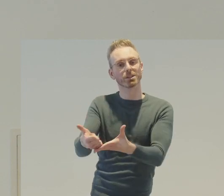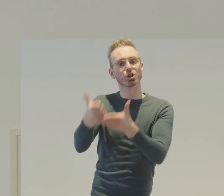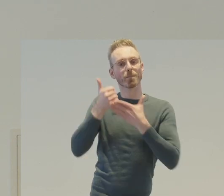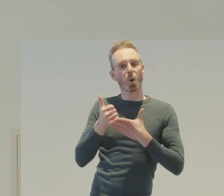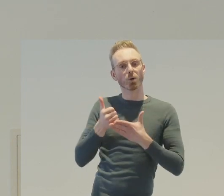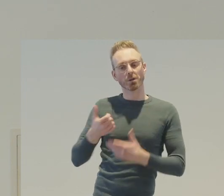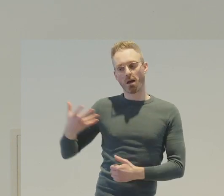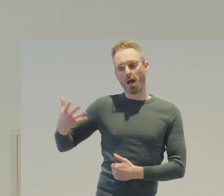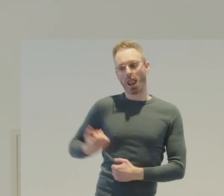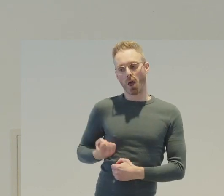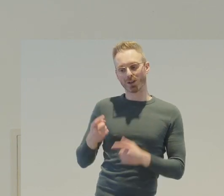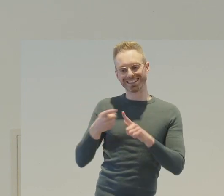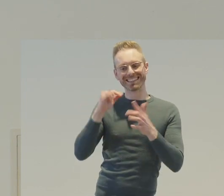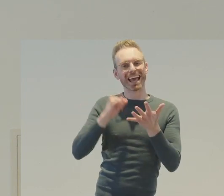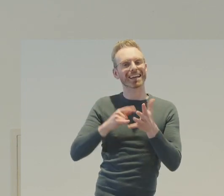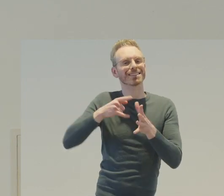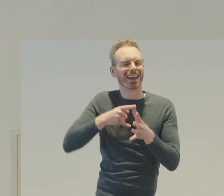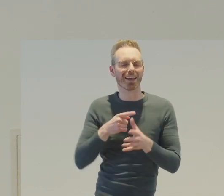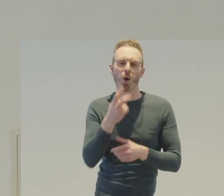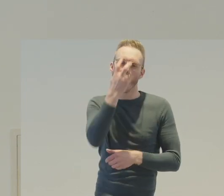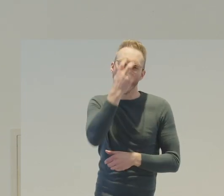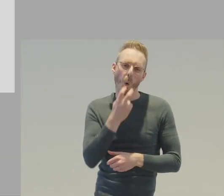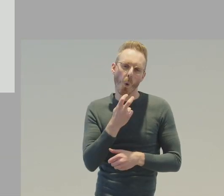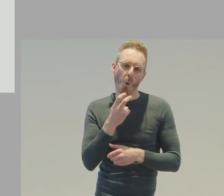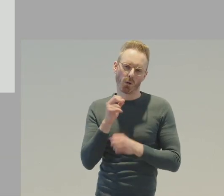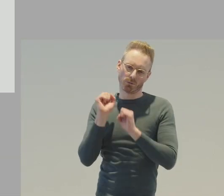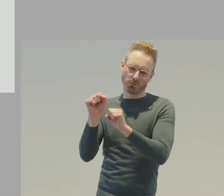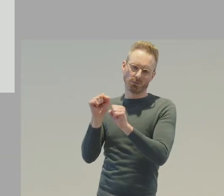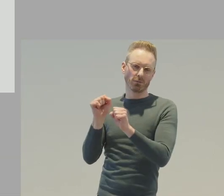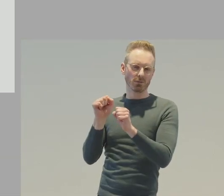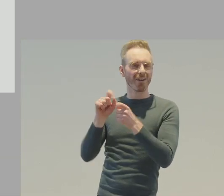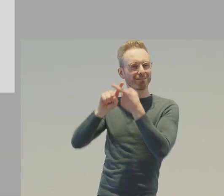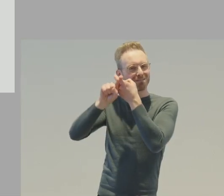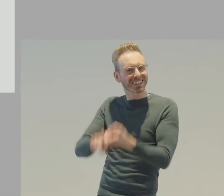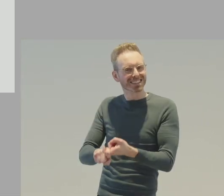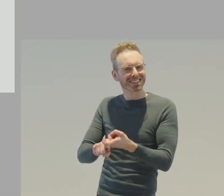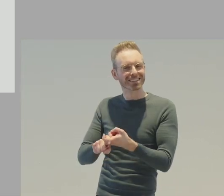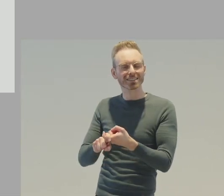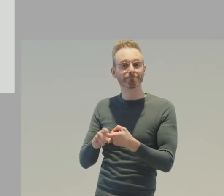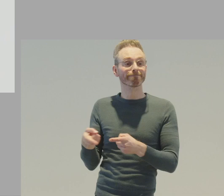old system, so it's a bit less flexible, a bit like me.